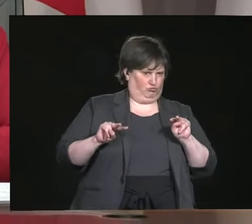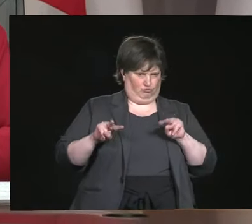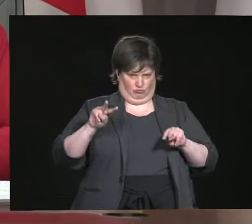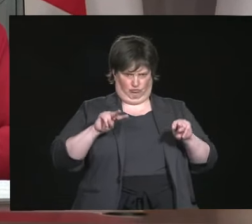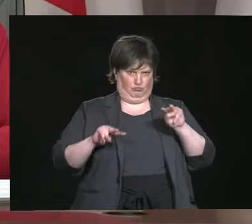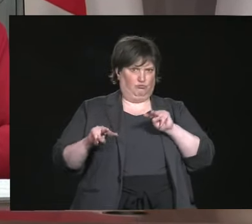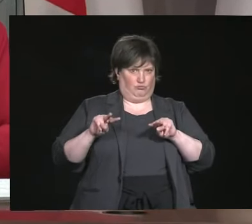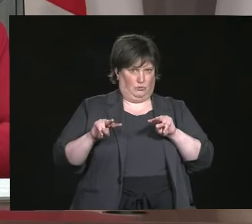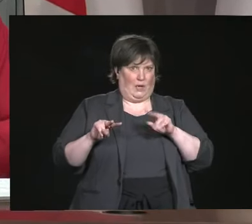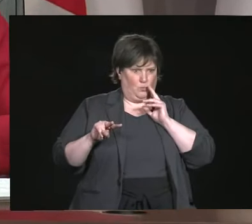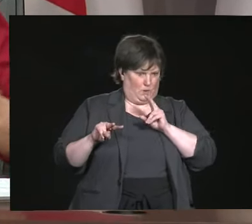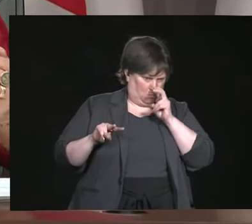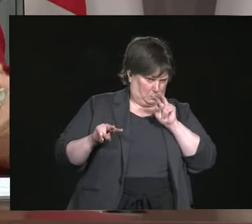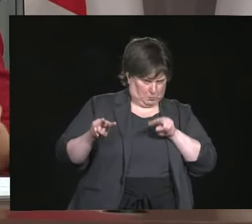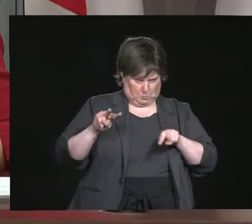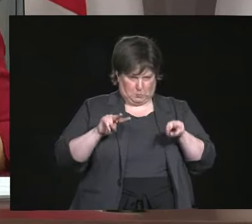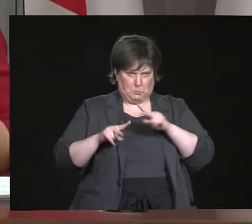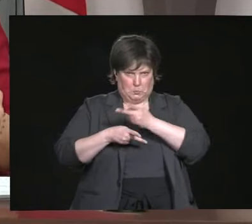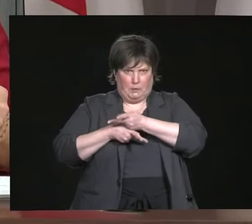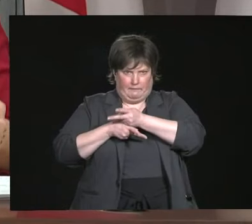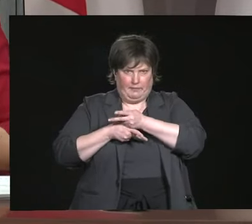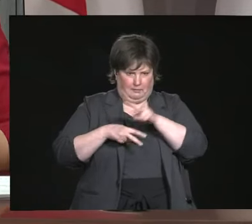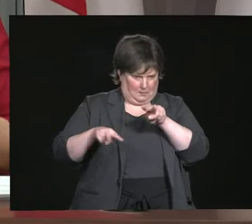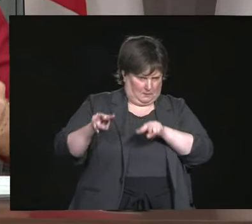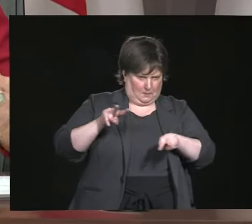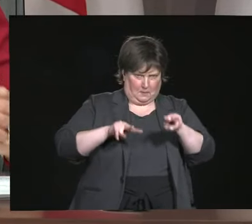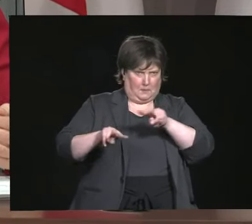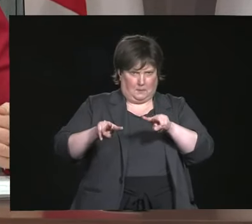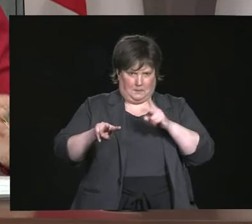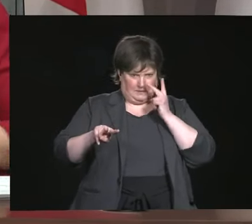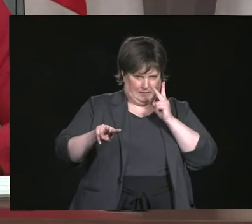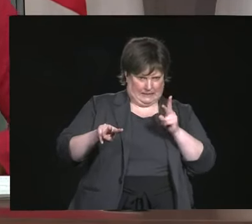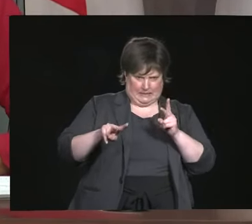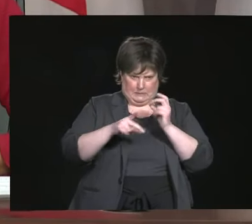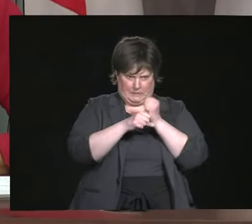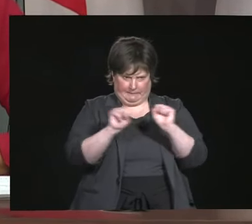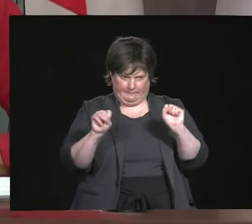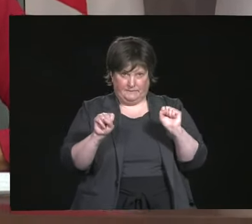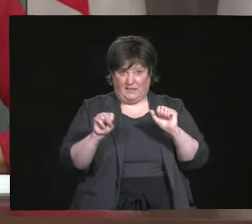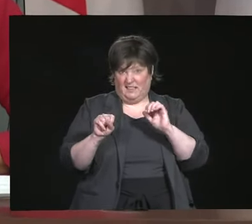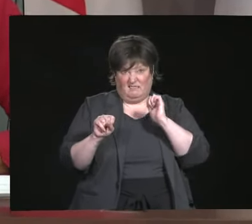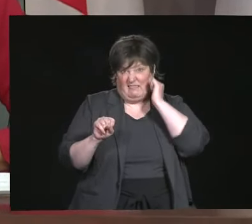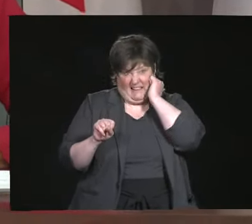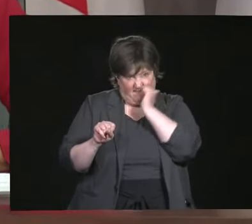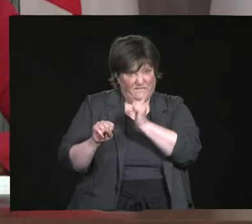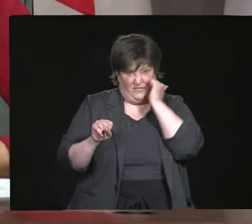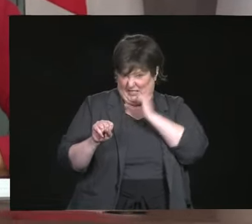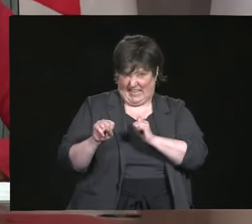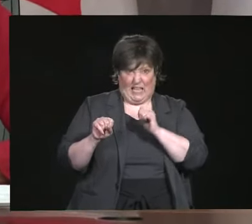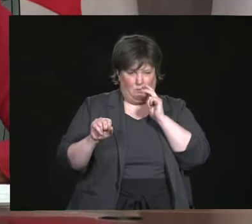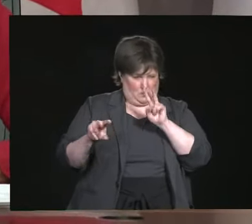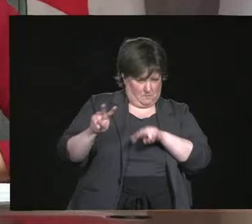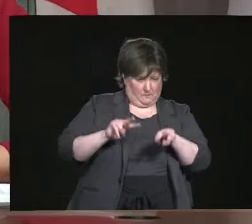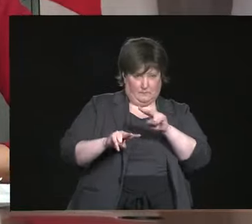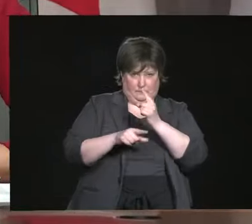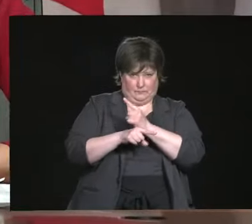going to continue to do that every single day. And if Dr. Tam wants to add something.